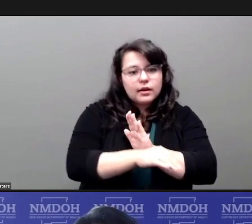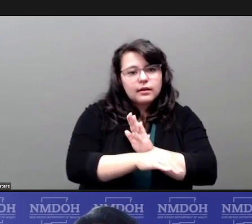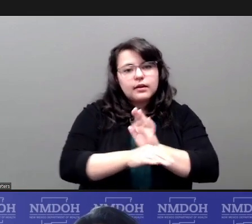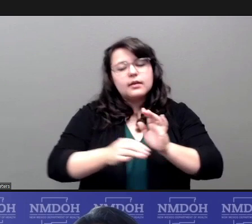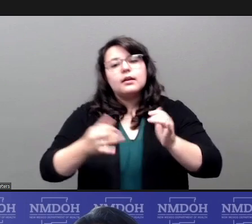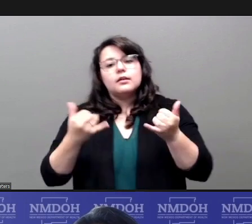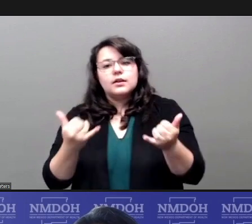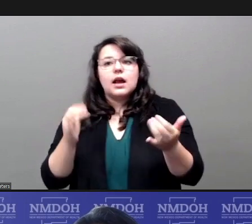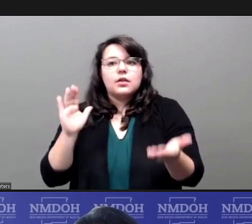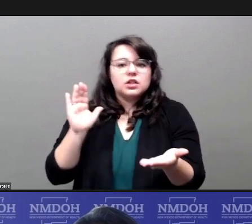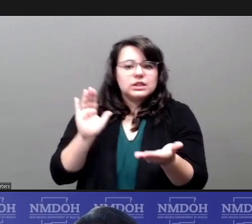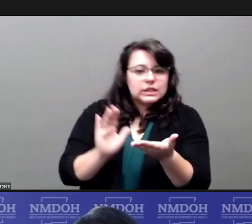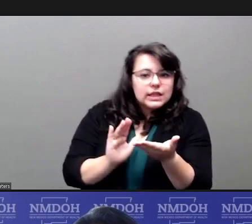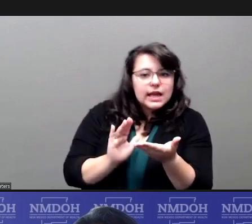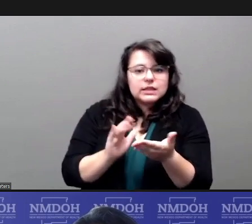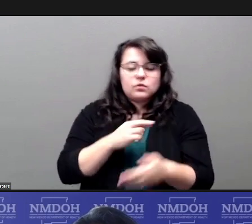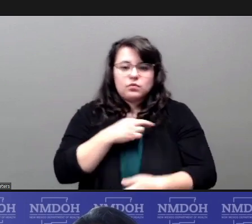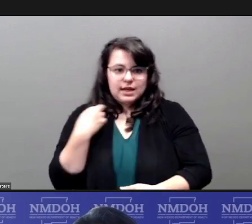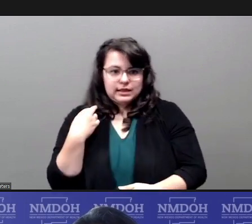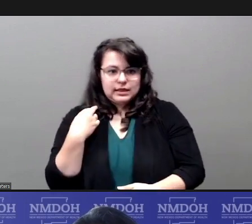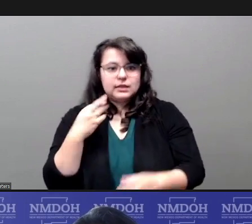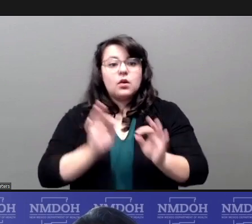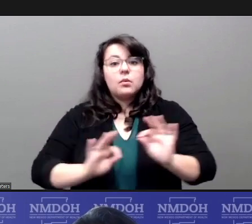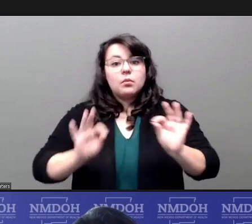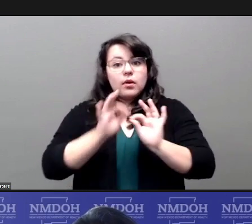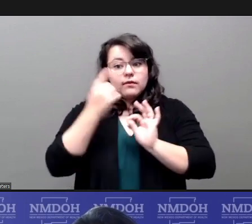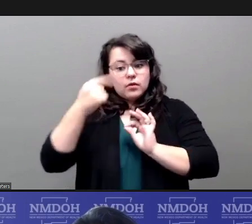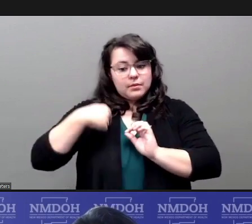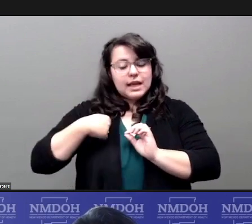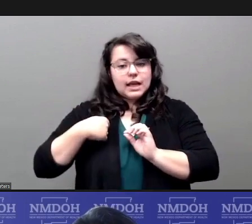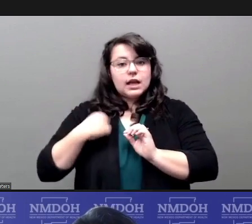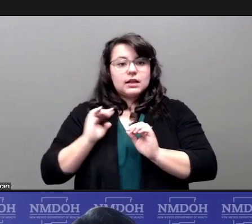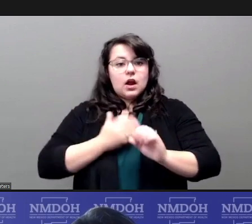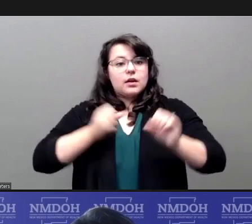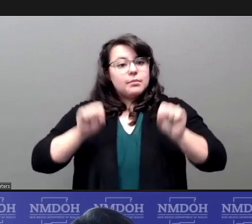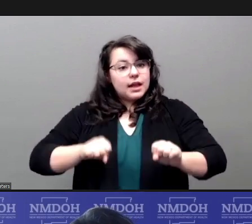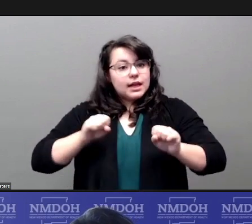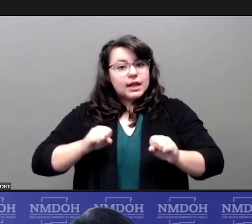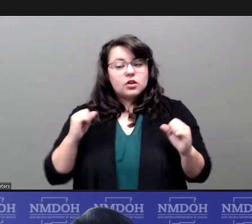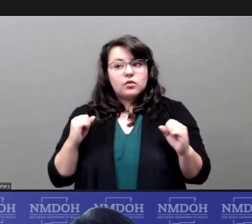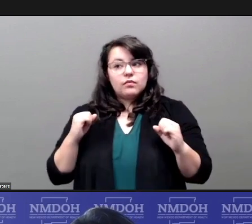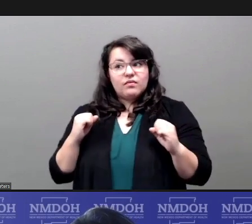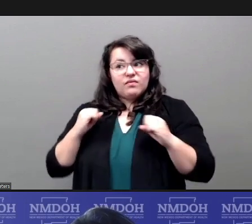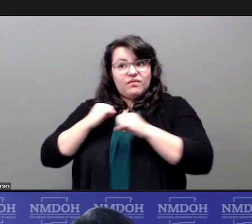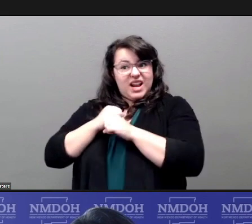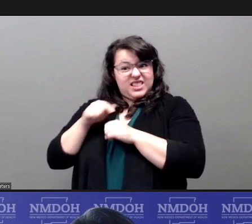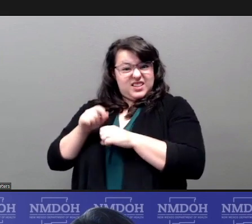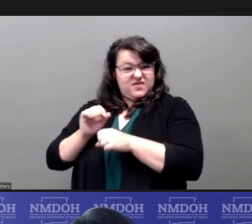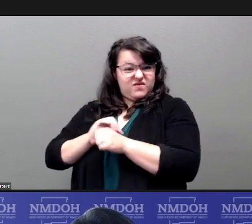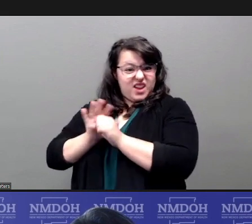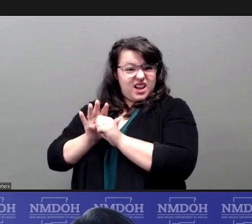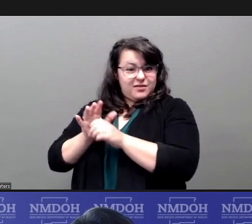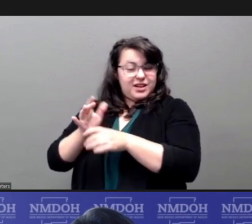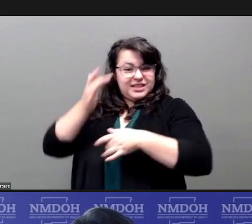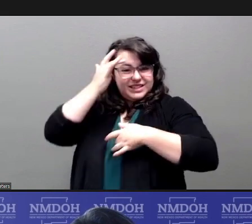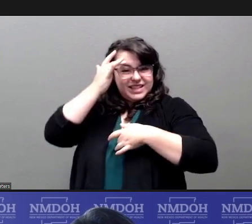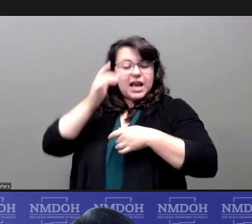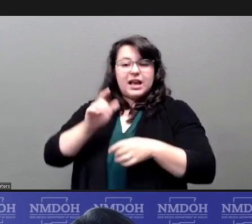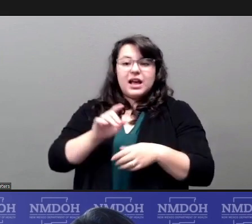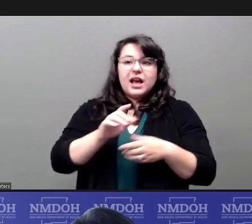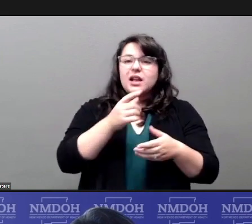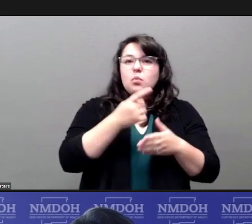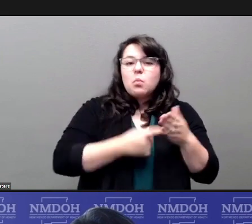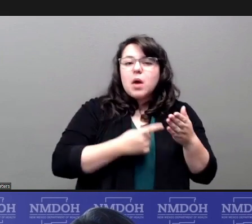in risk. But more importantly to me is our ability to fight the virus and the tools that we have to fight the